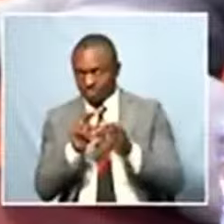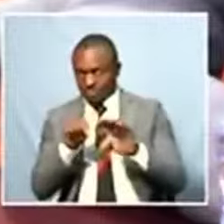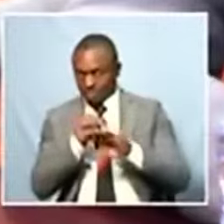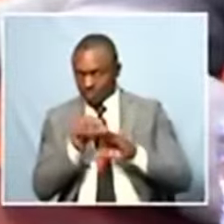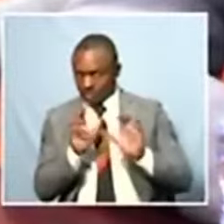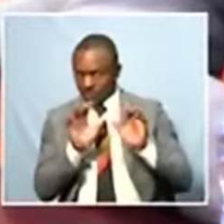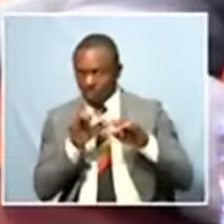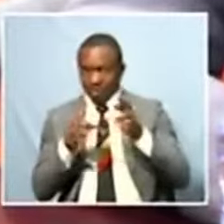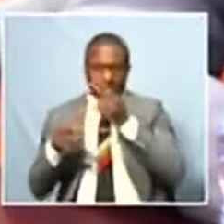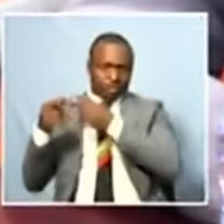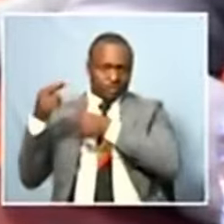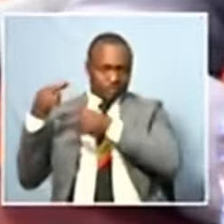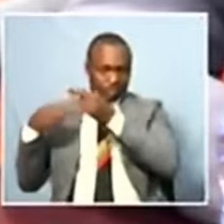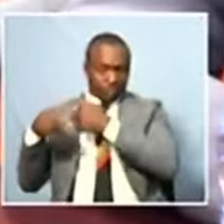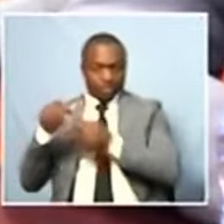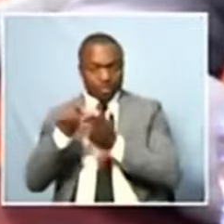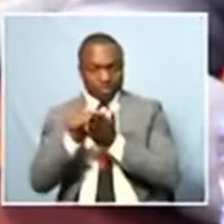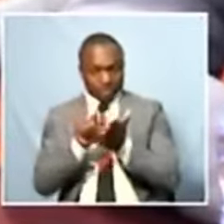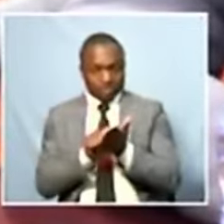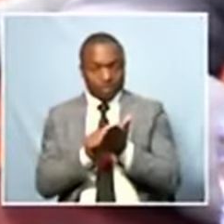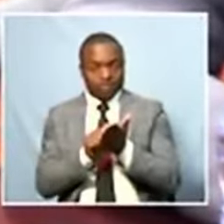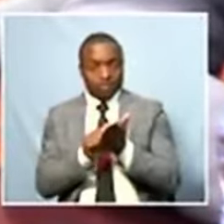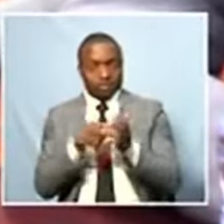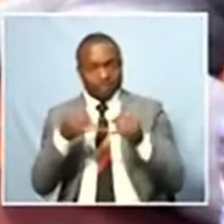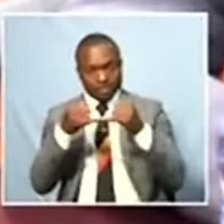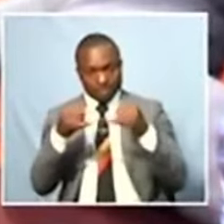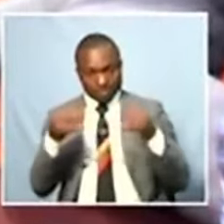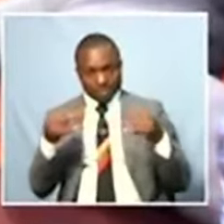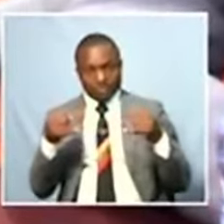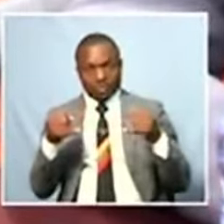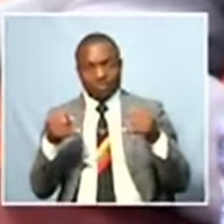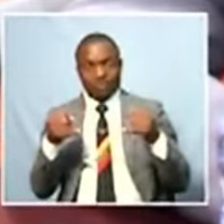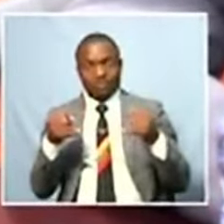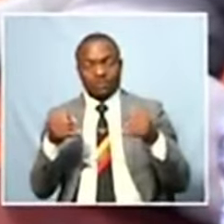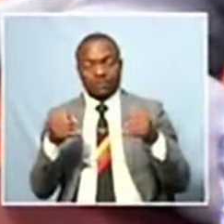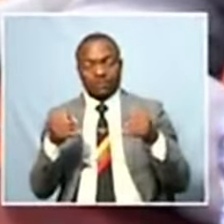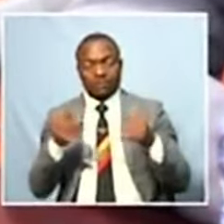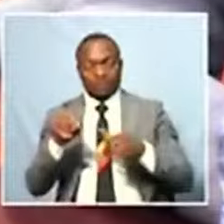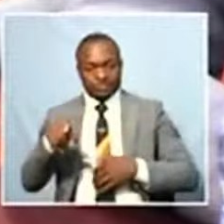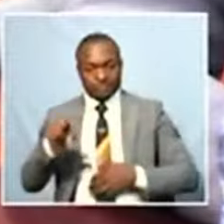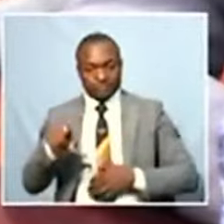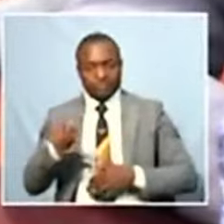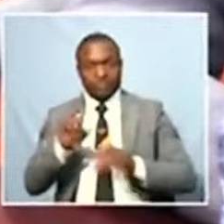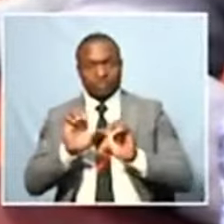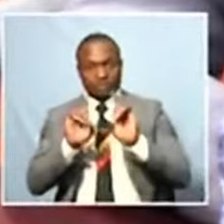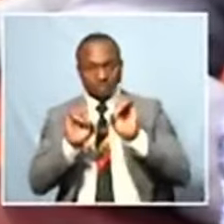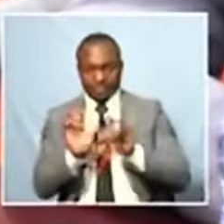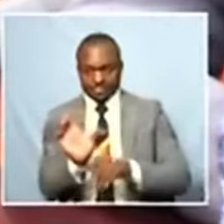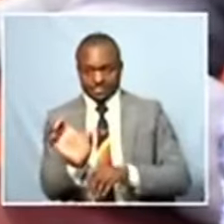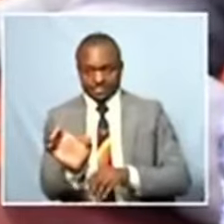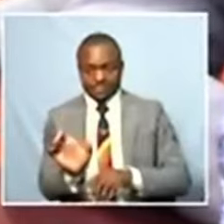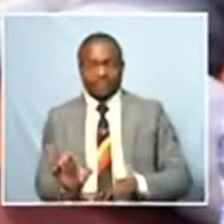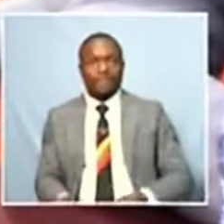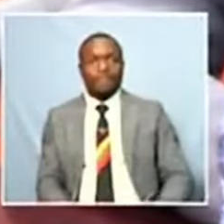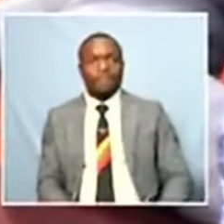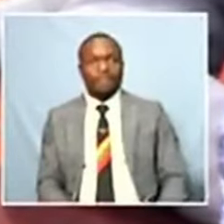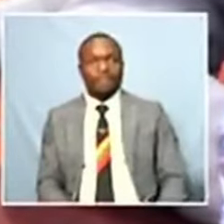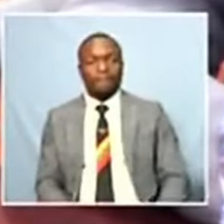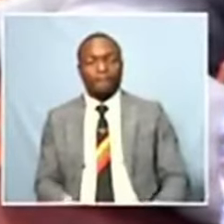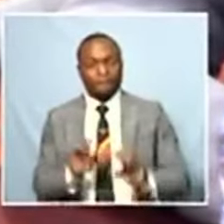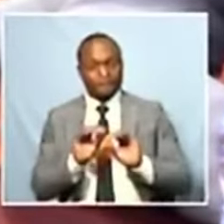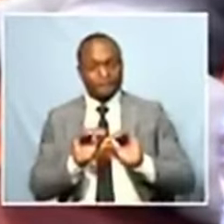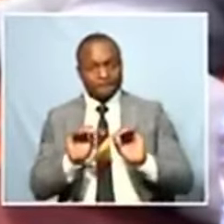to review the current law in line with the evolving needs of the education sector. So the